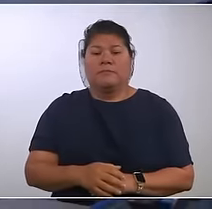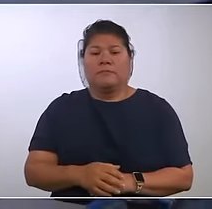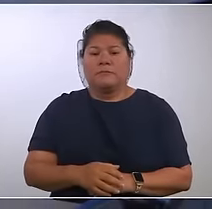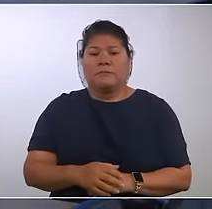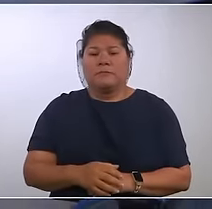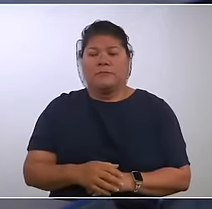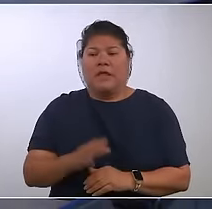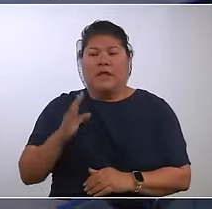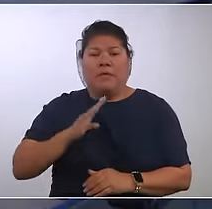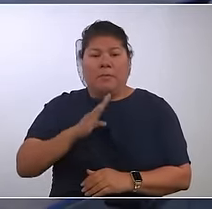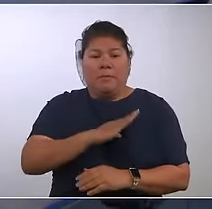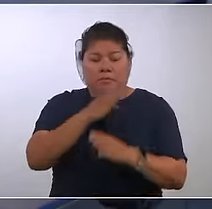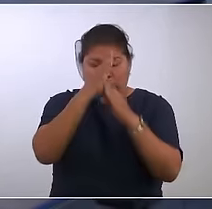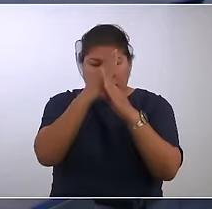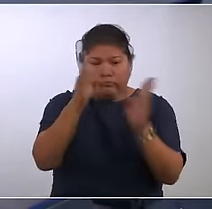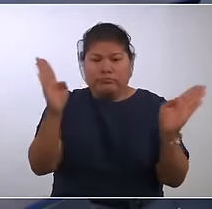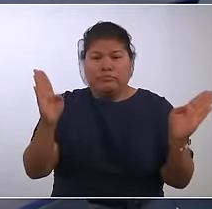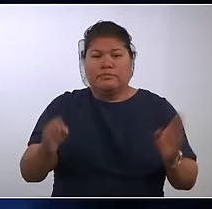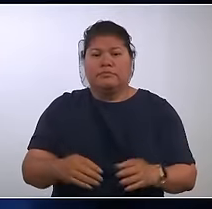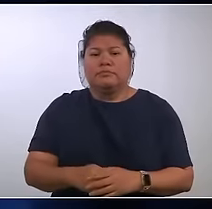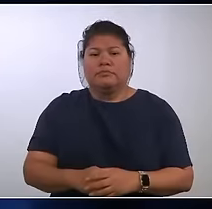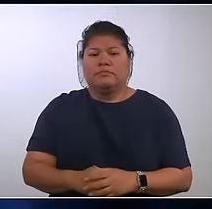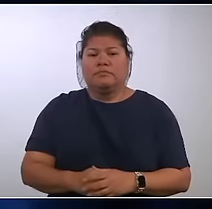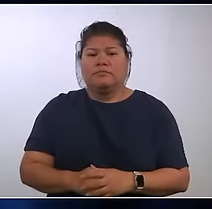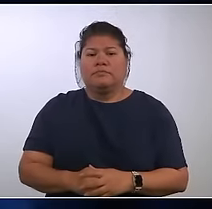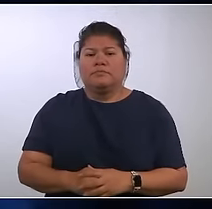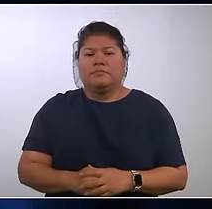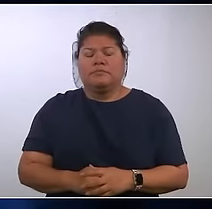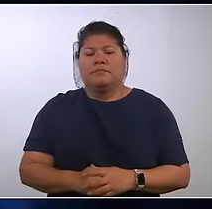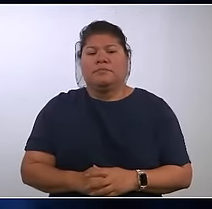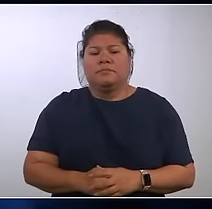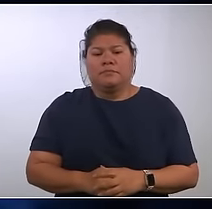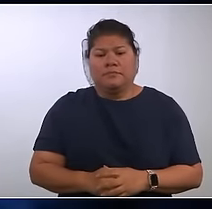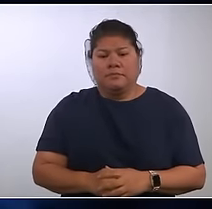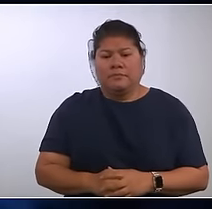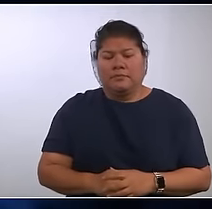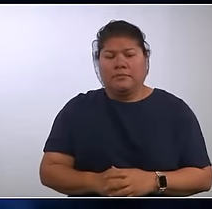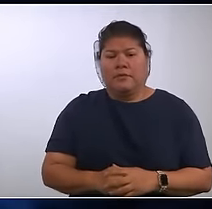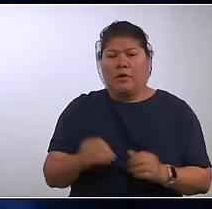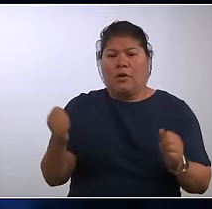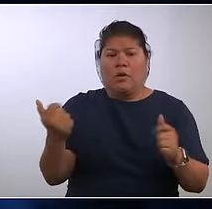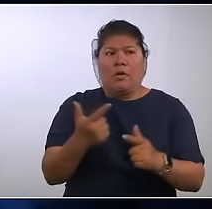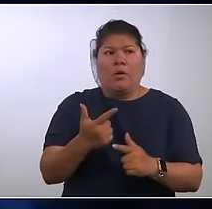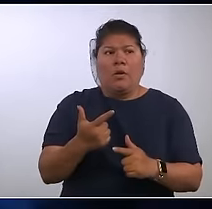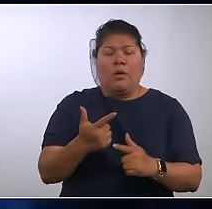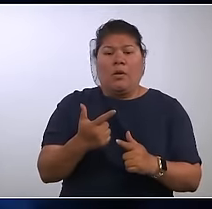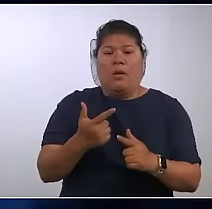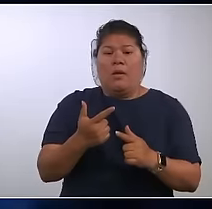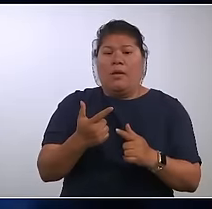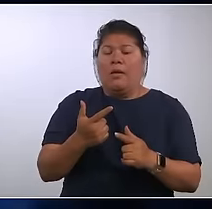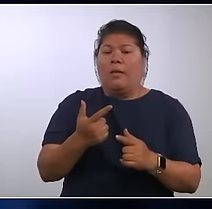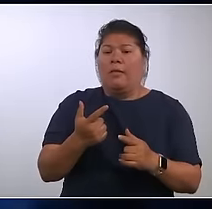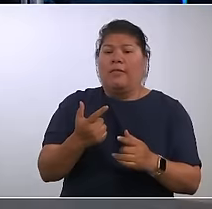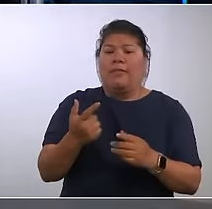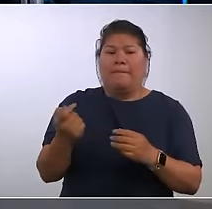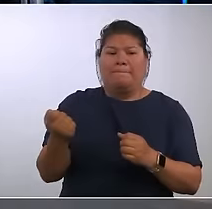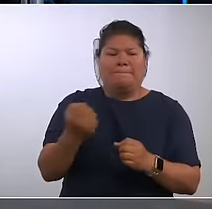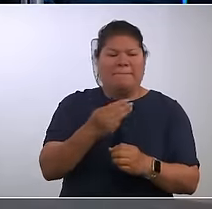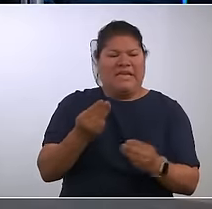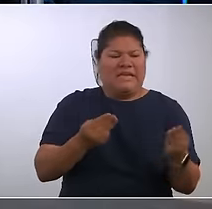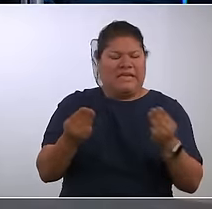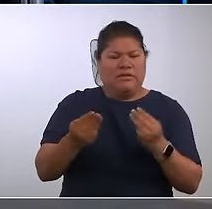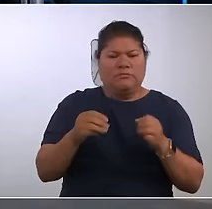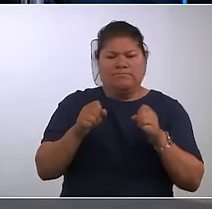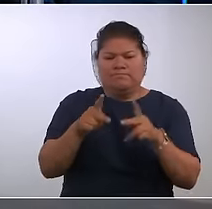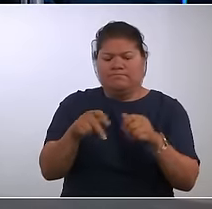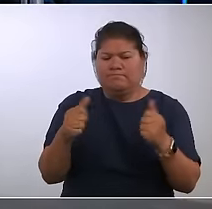la mesa directiva general, the general board, todo el ministerio de la Asamblea Apostólica, all of the ministry